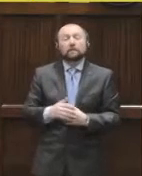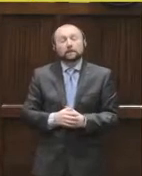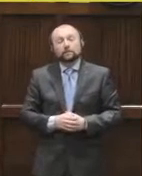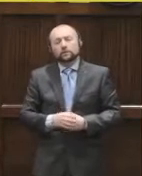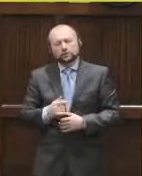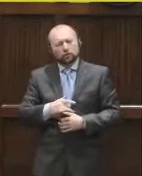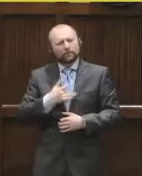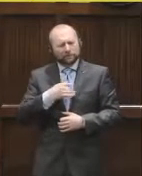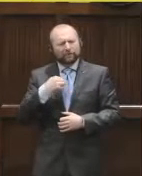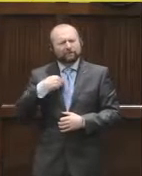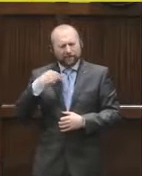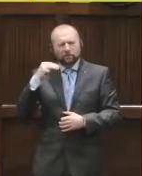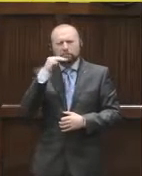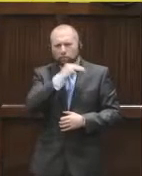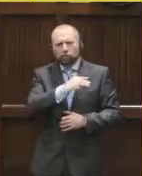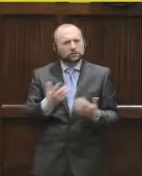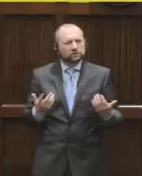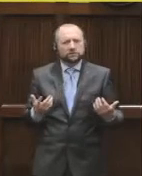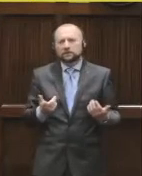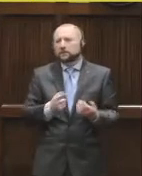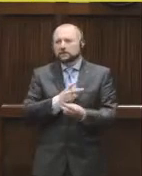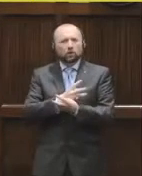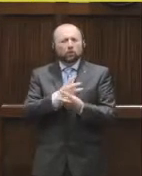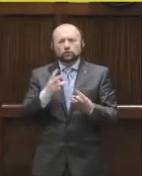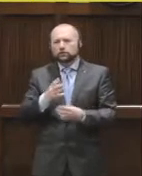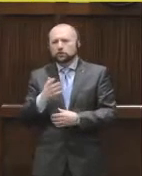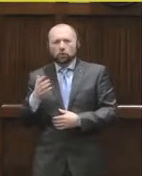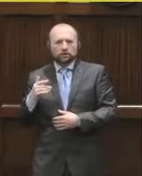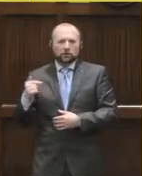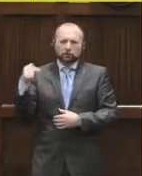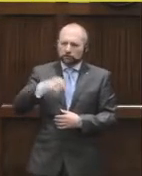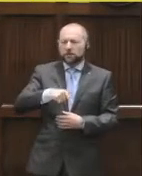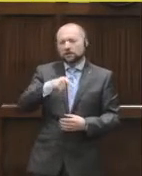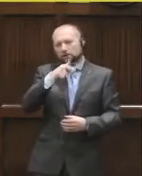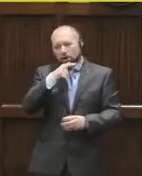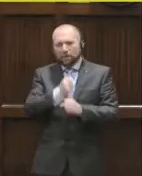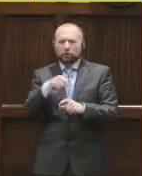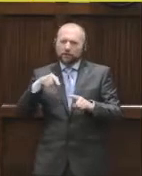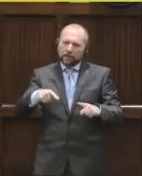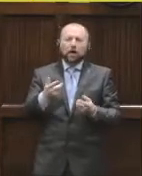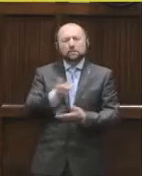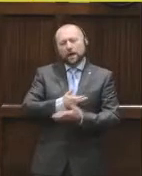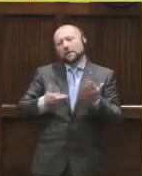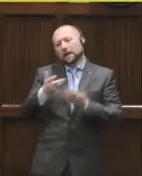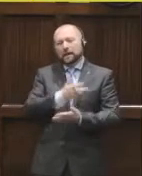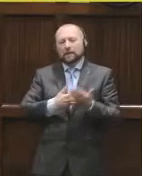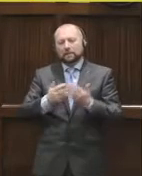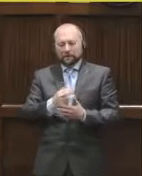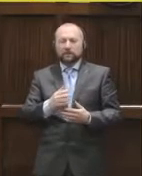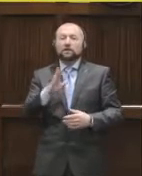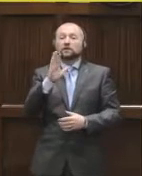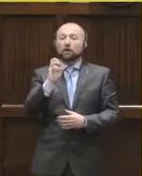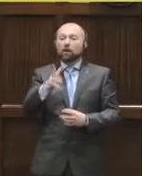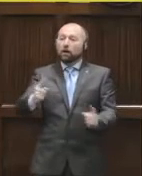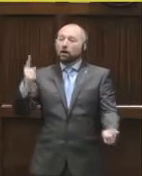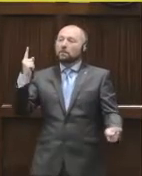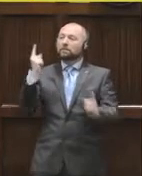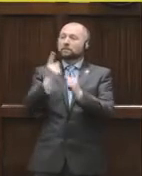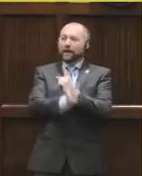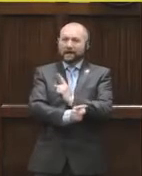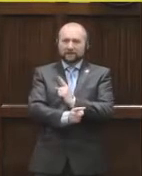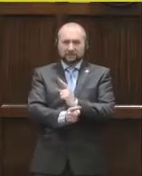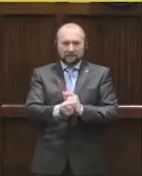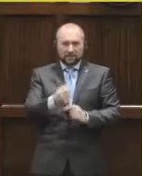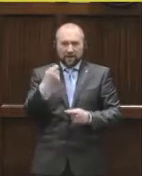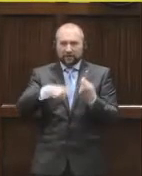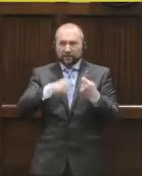it's very important that we don't go in here and talk about it and pass the bill and pass it on and neglect it. We must